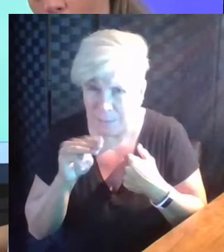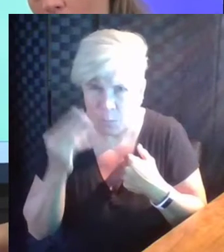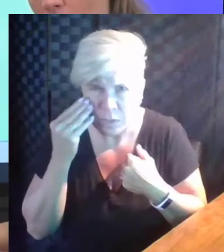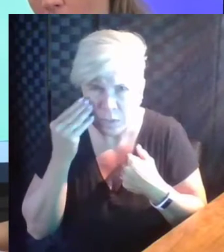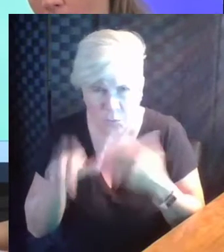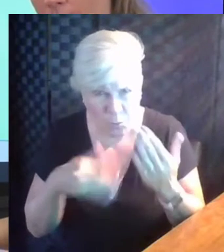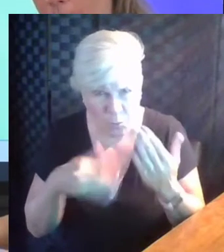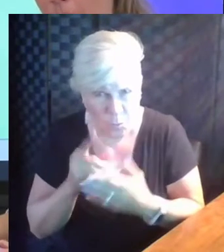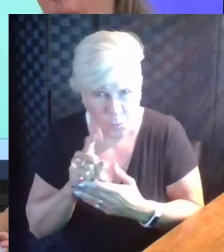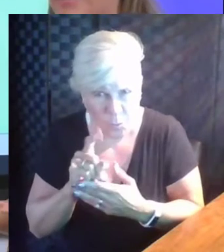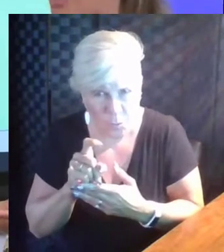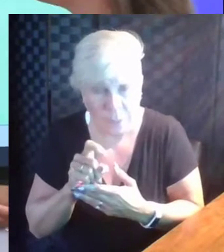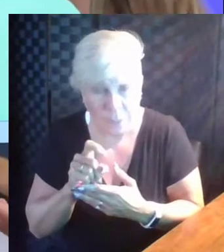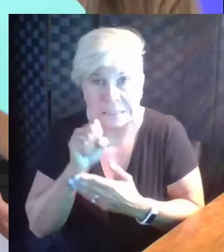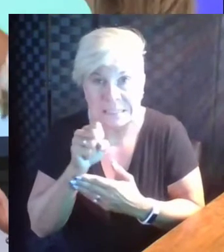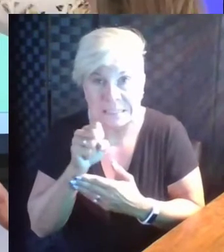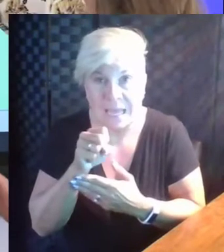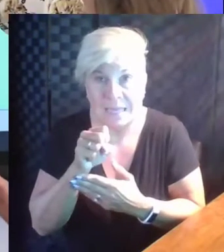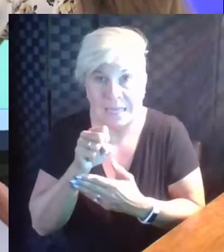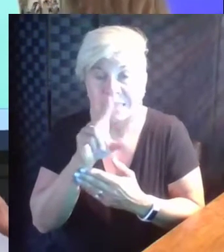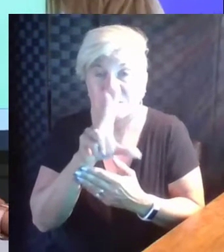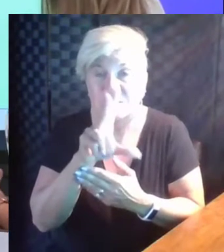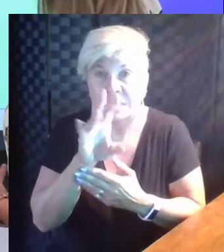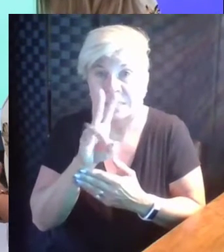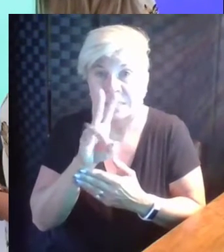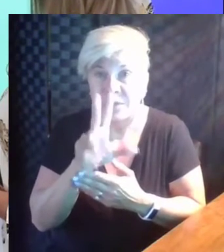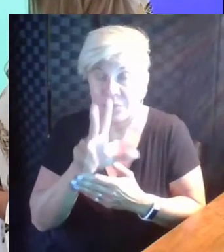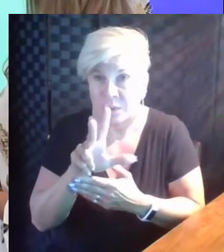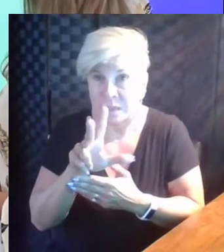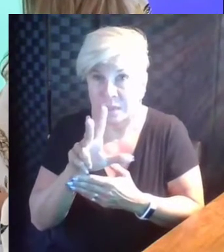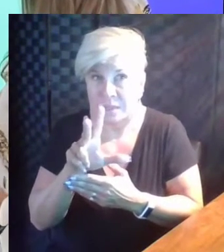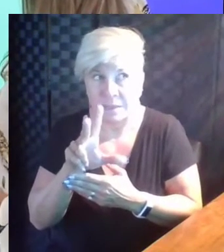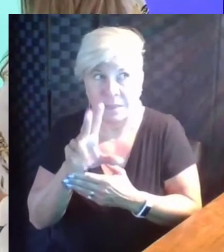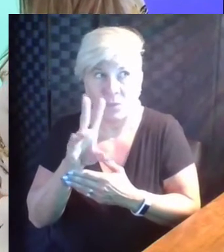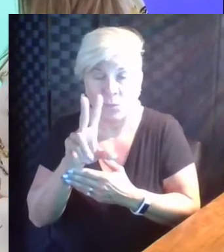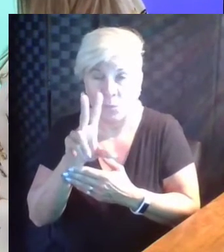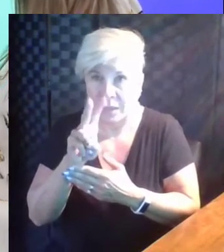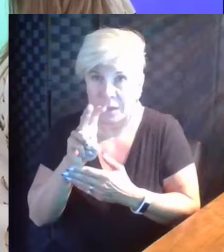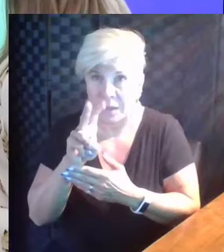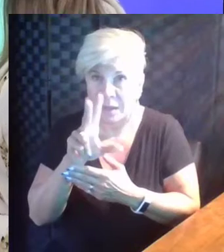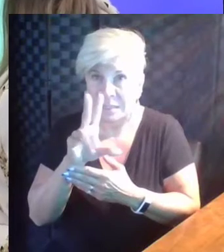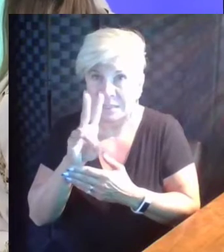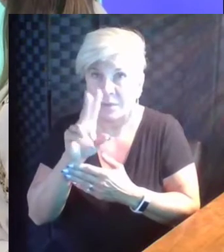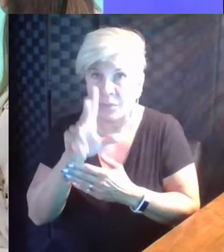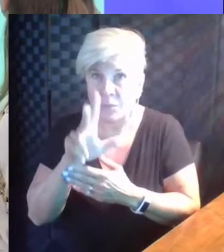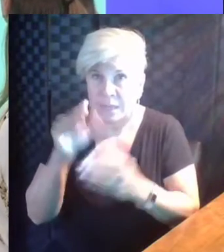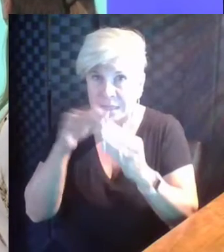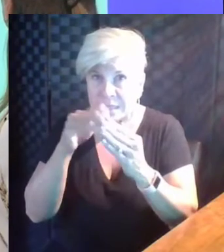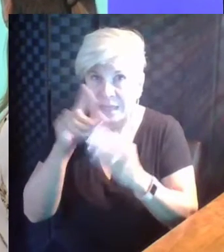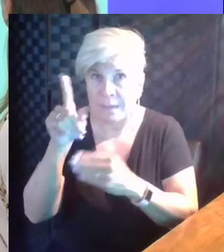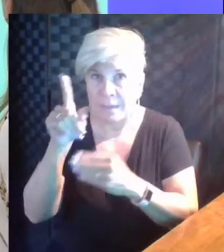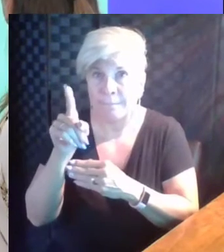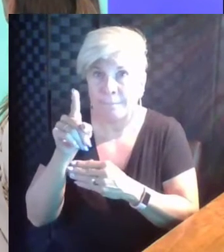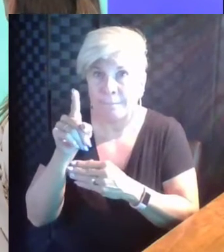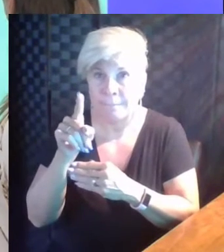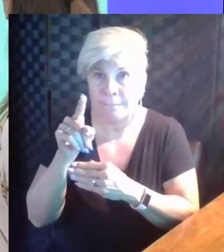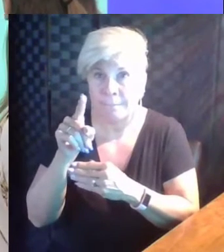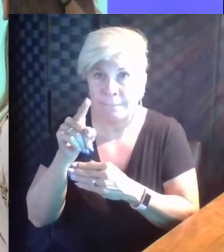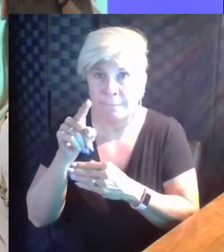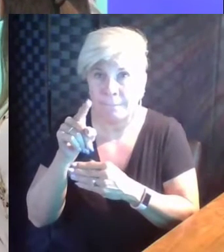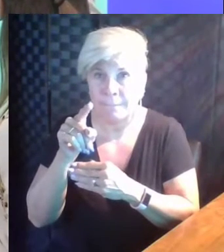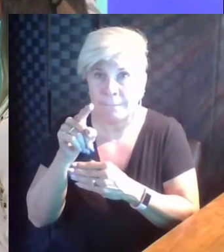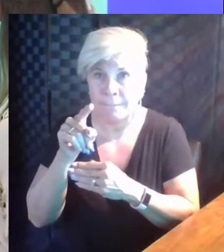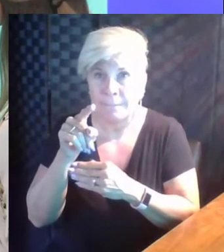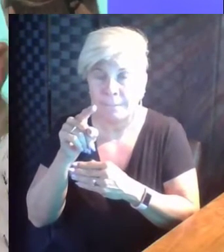the whole? Yeah, we do. It's that 373. So we're going to put that 373 here.